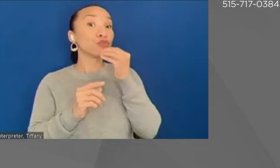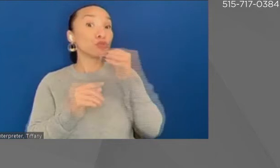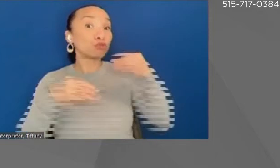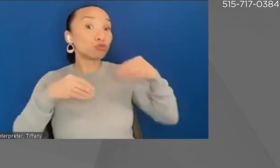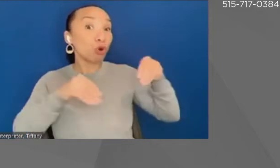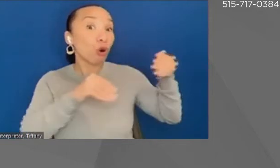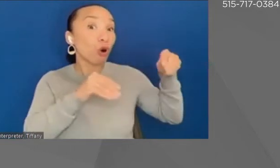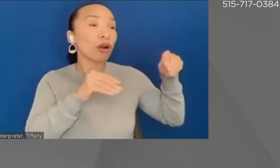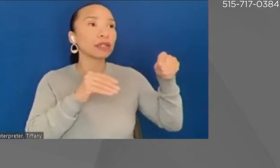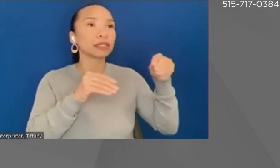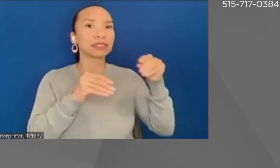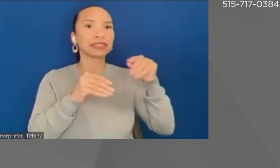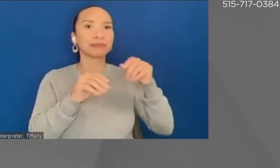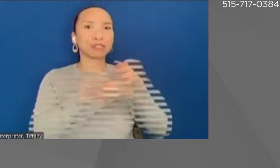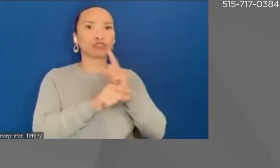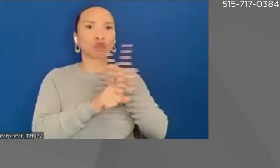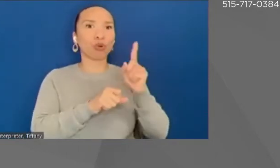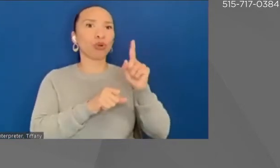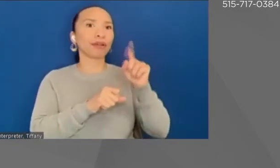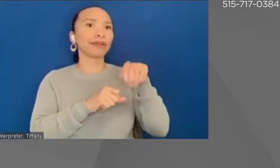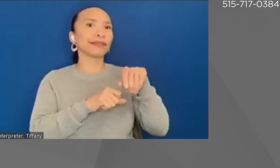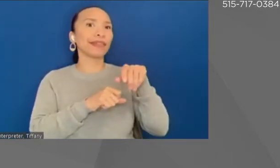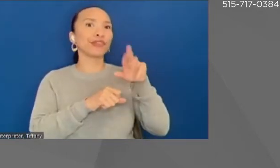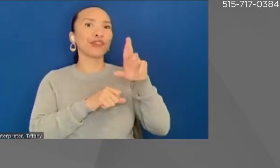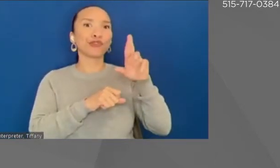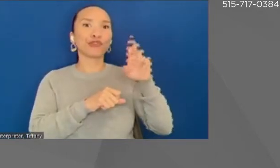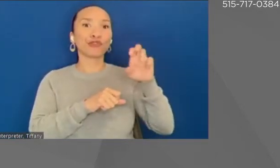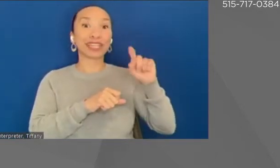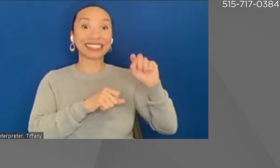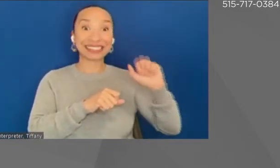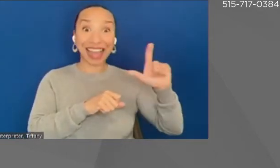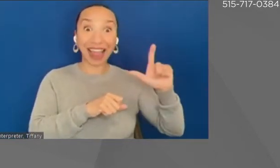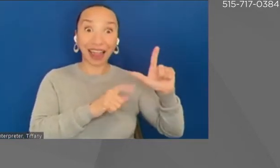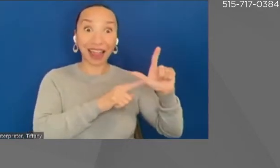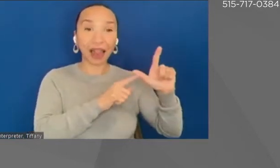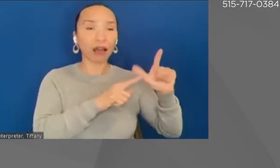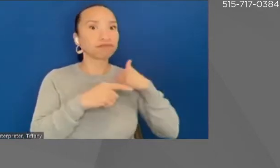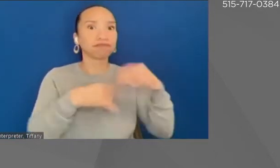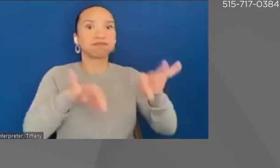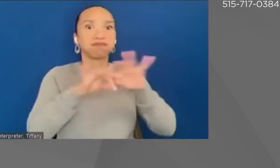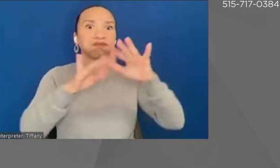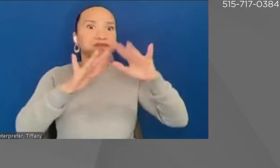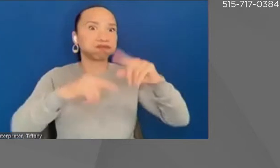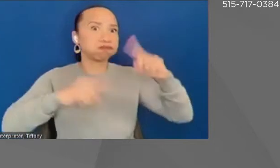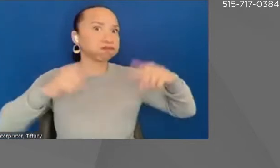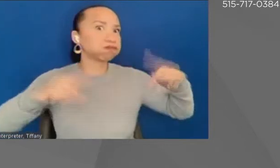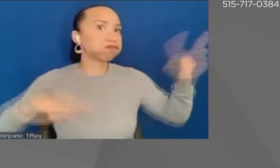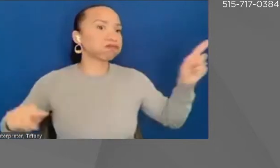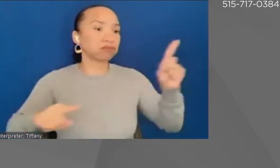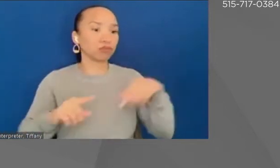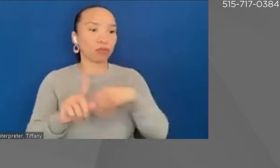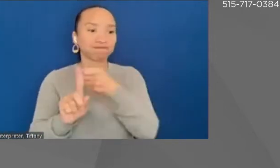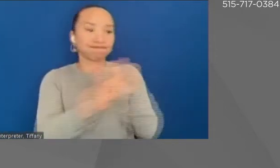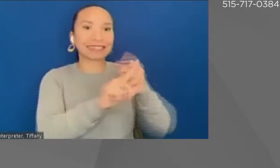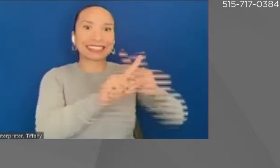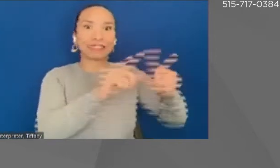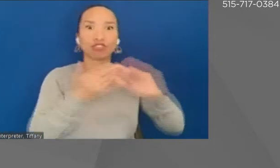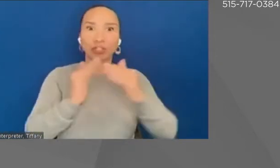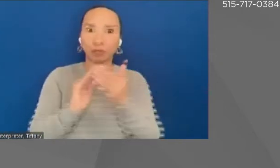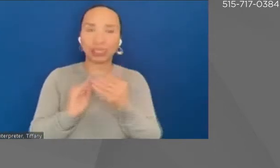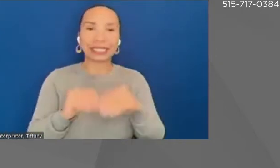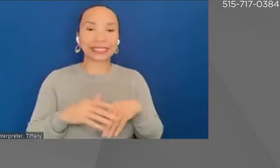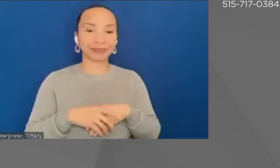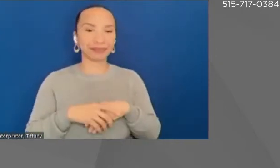in accessibility would be so important as also. Yeah, reaching different communities and all populations,